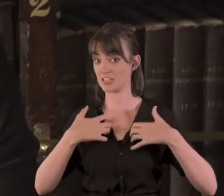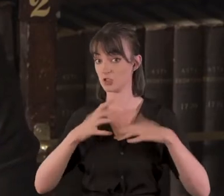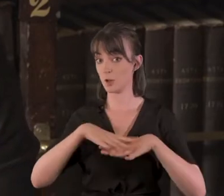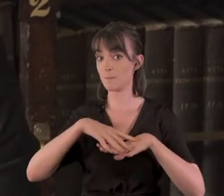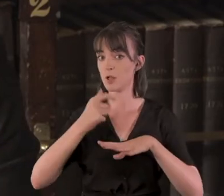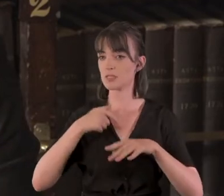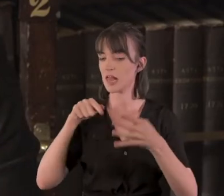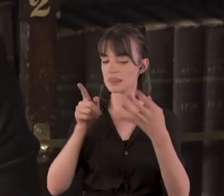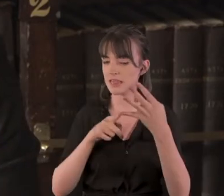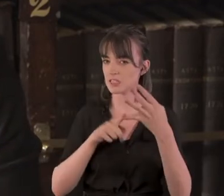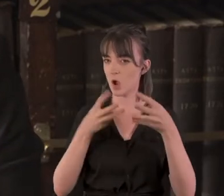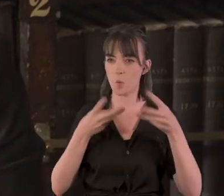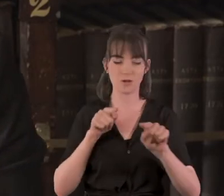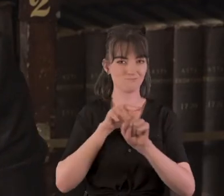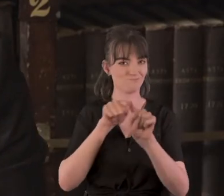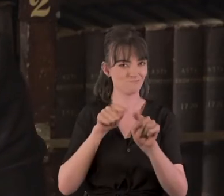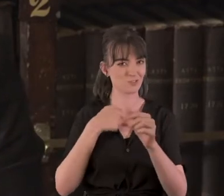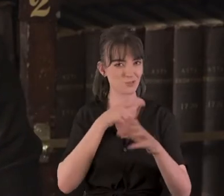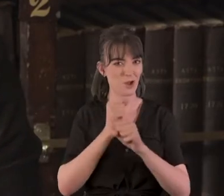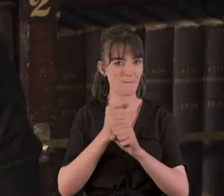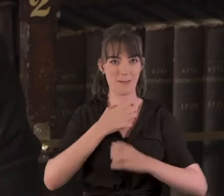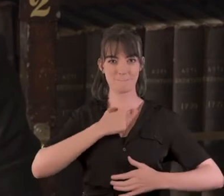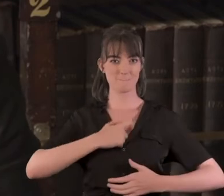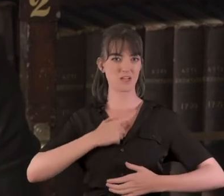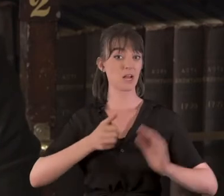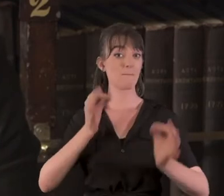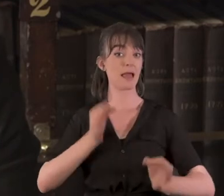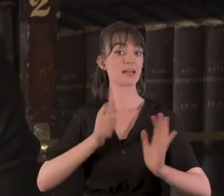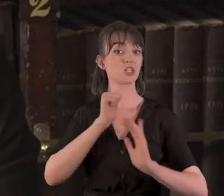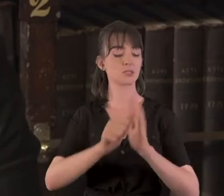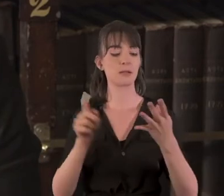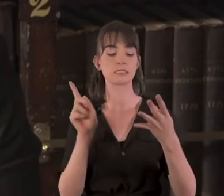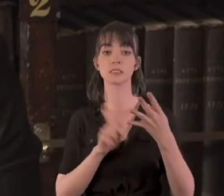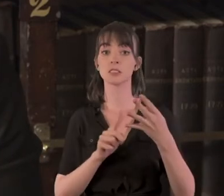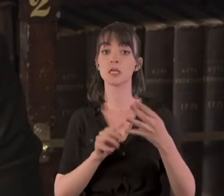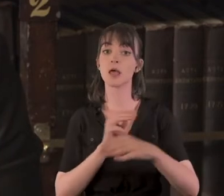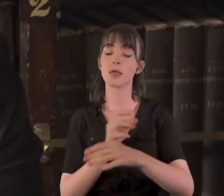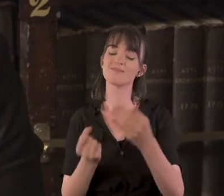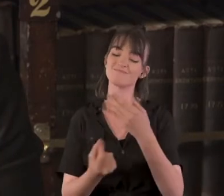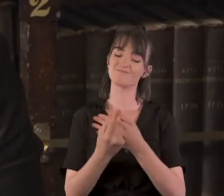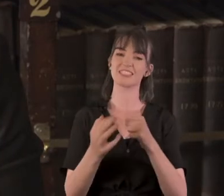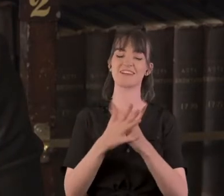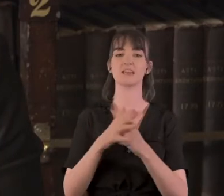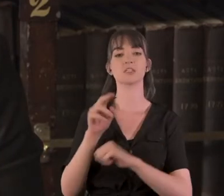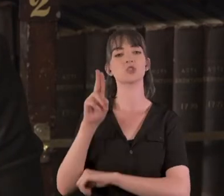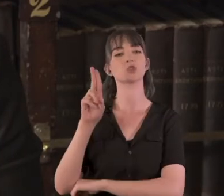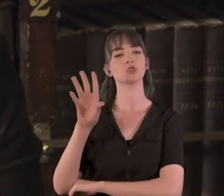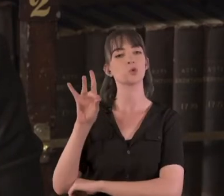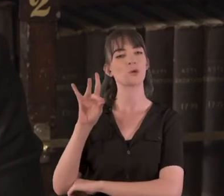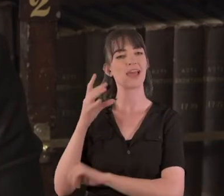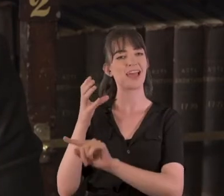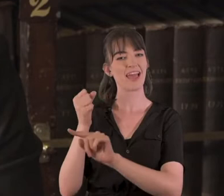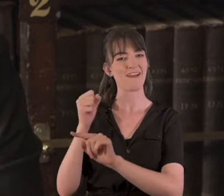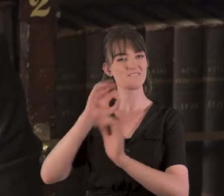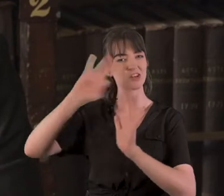where I want to draw on your own personal political experience, is the issue of the UK's government's and